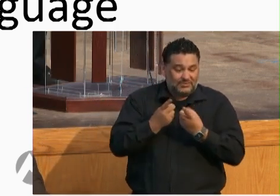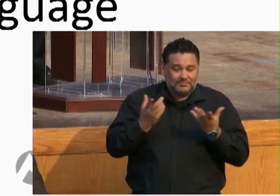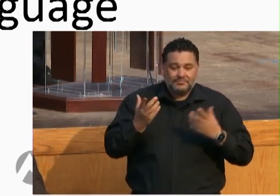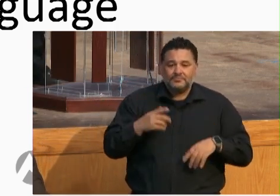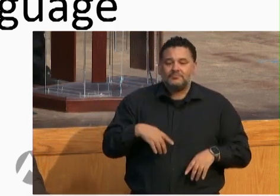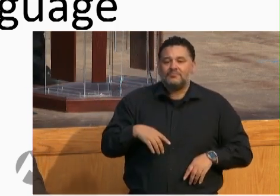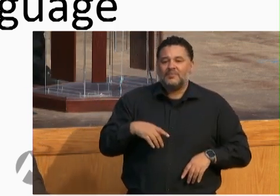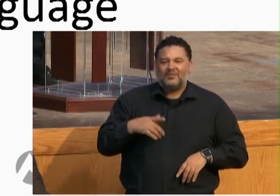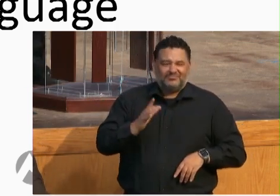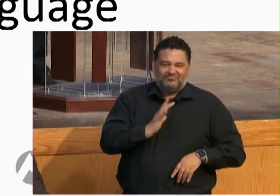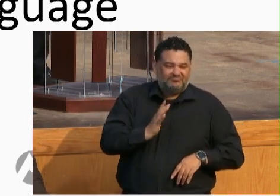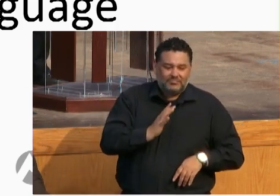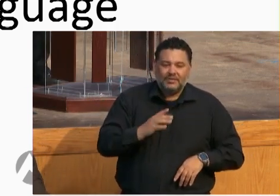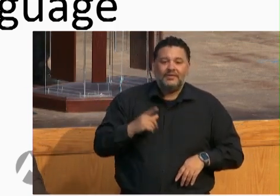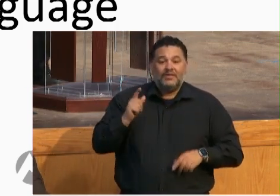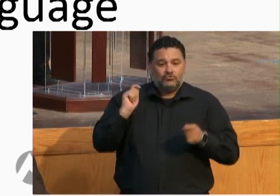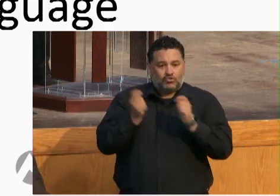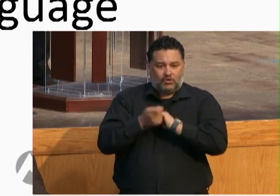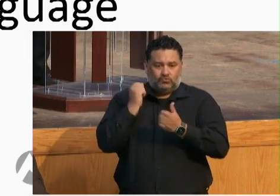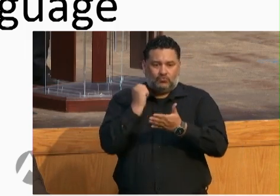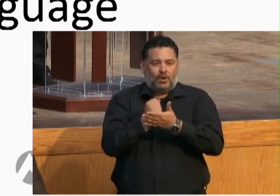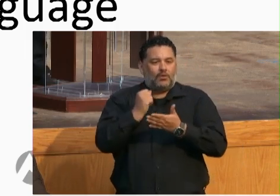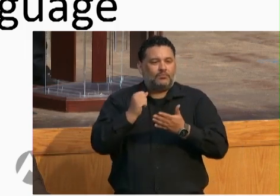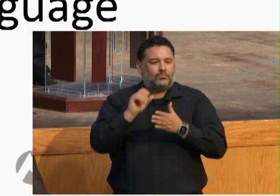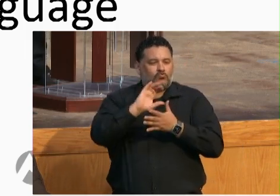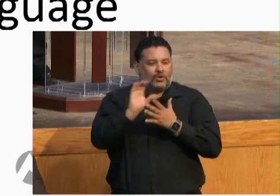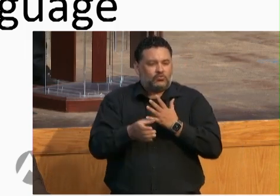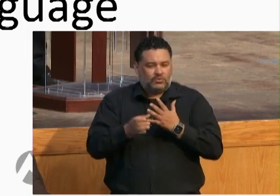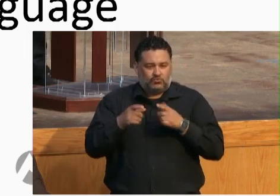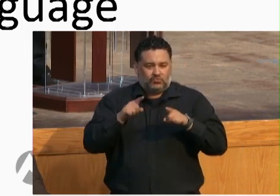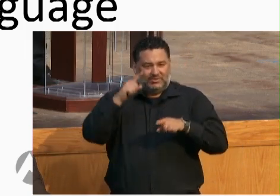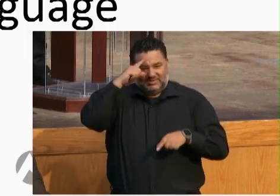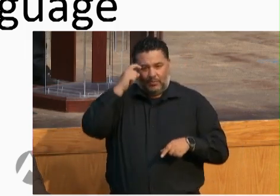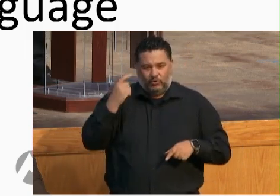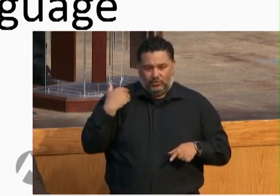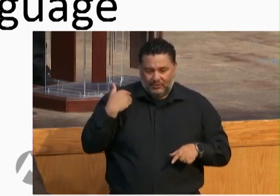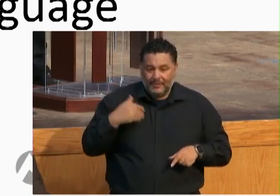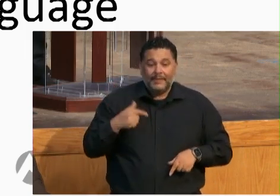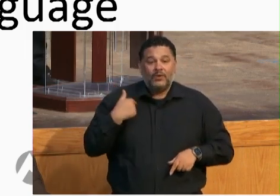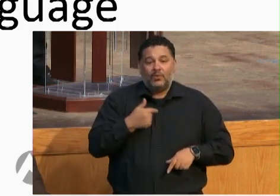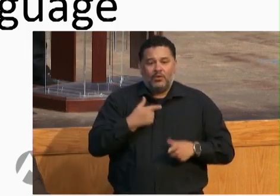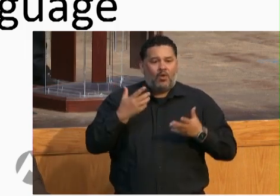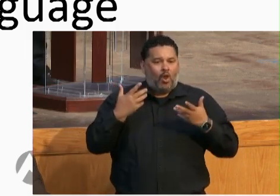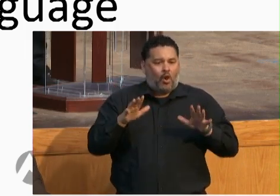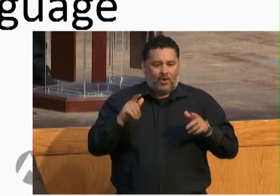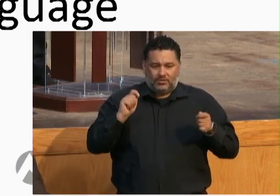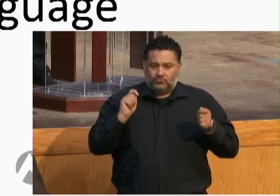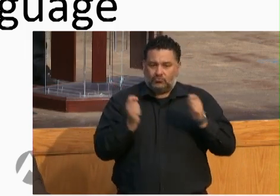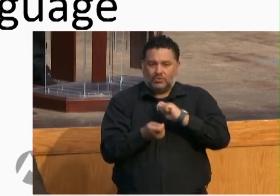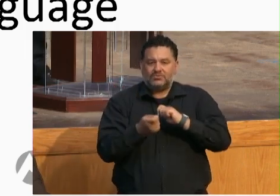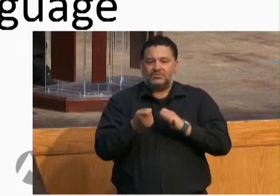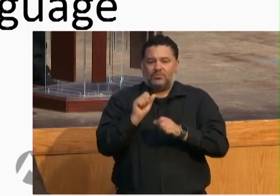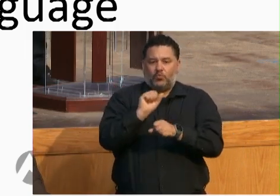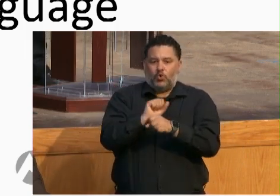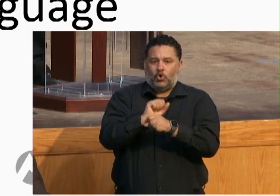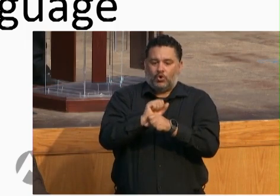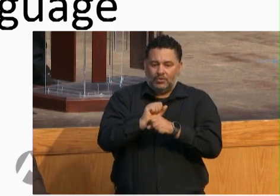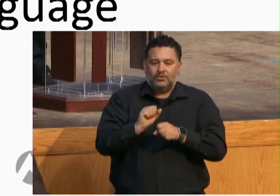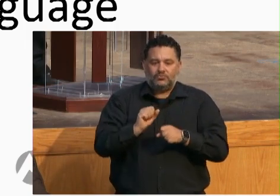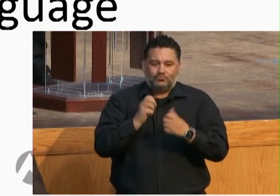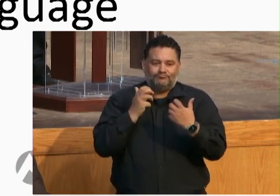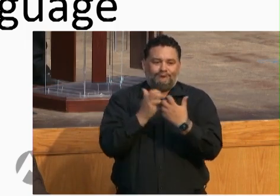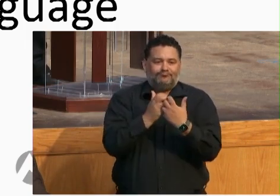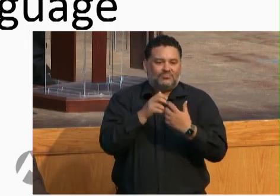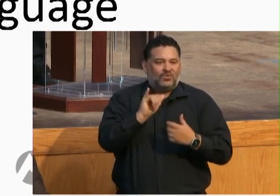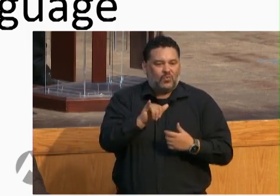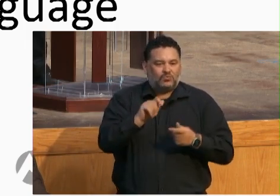the accreditation criteria in the summer. We have already adjusted the work to accommodate those